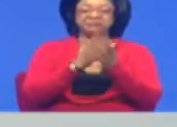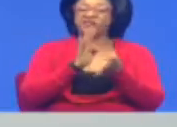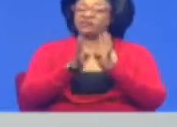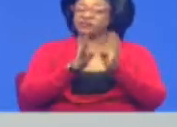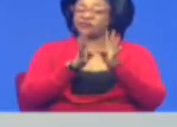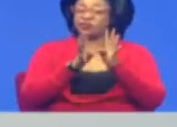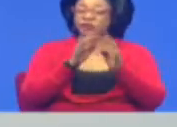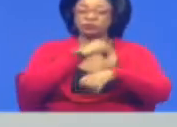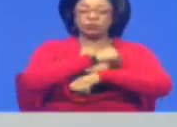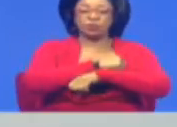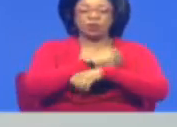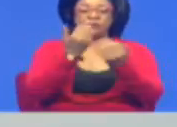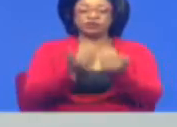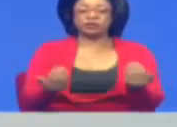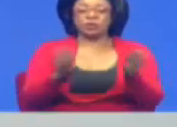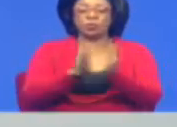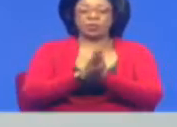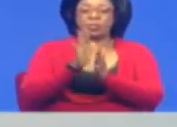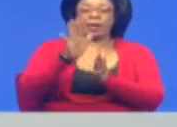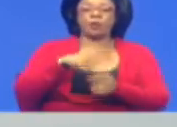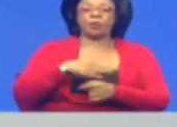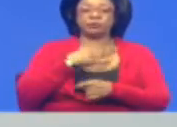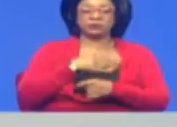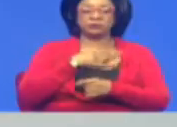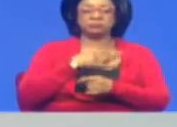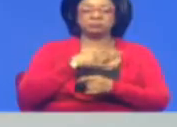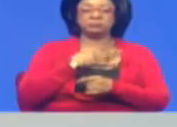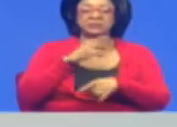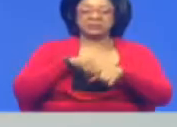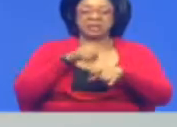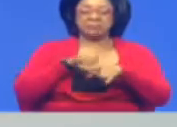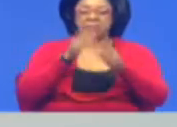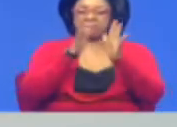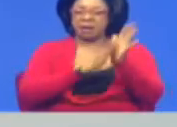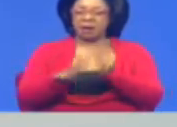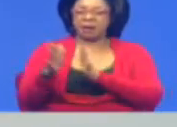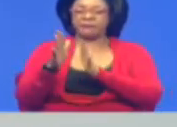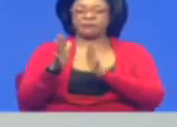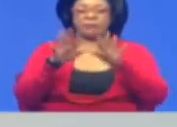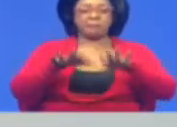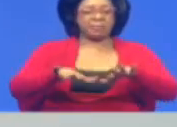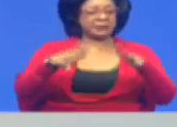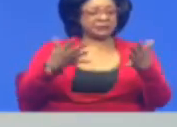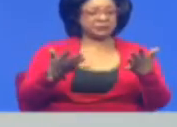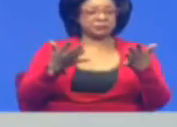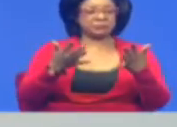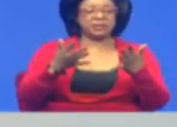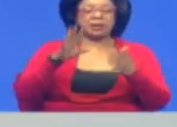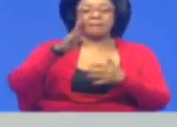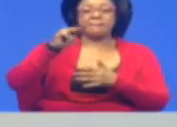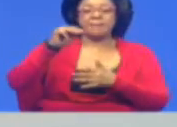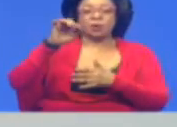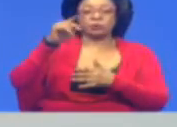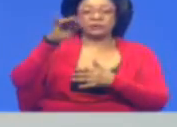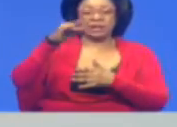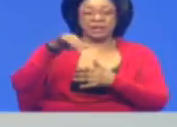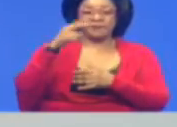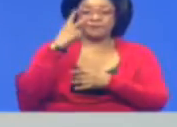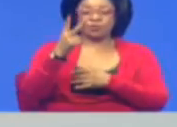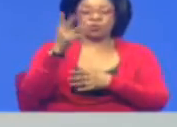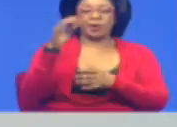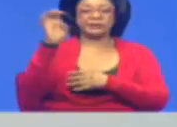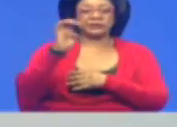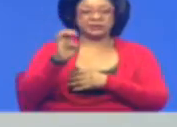children and their host when they broke up a house party in Nairobi's Mountain View estate. The officers also seized